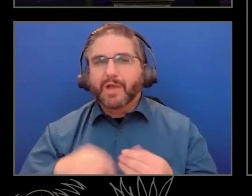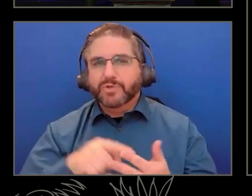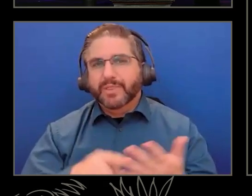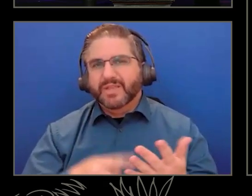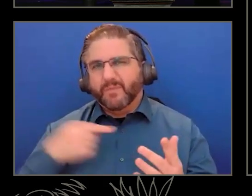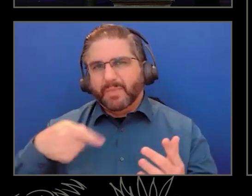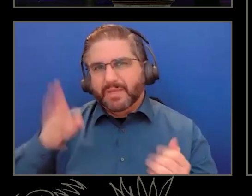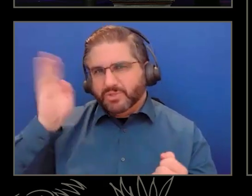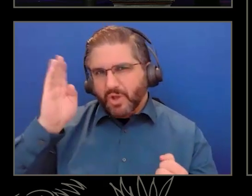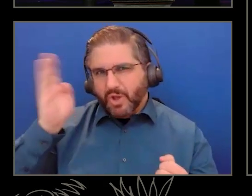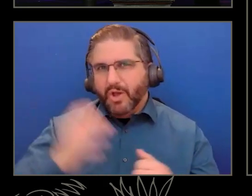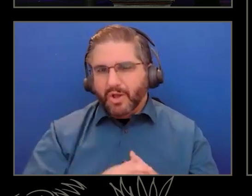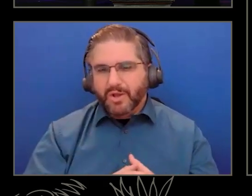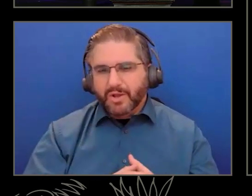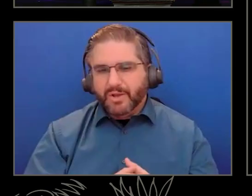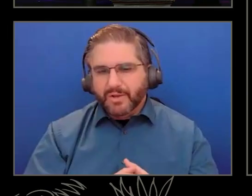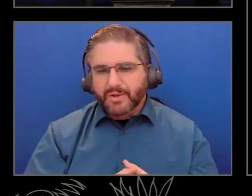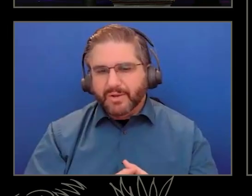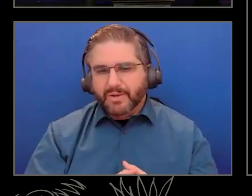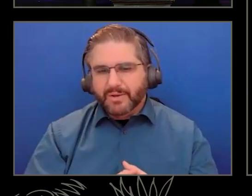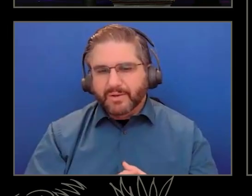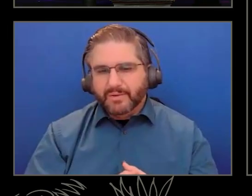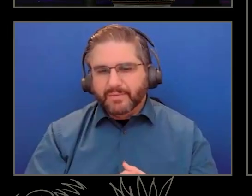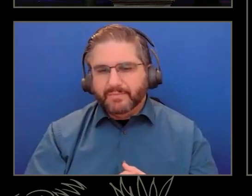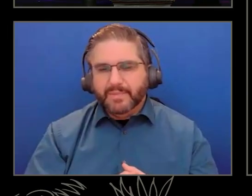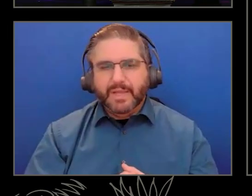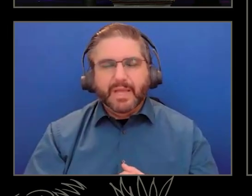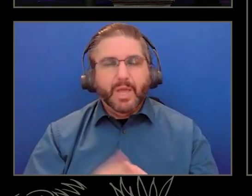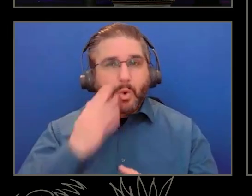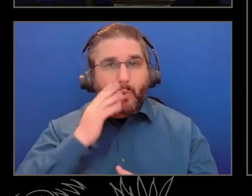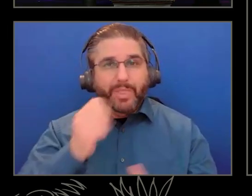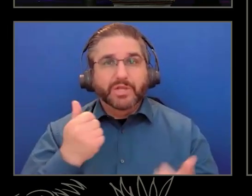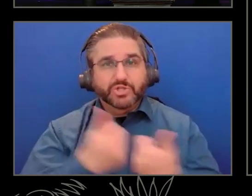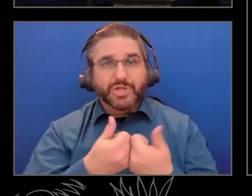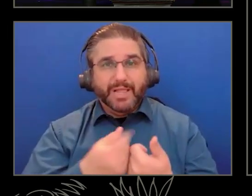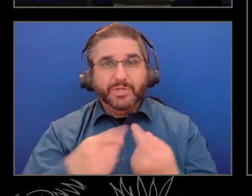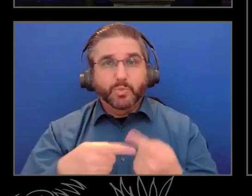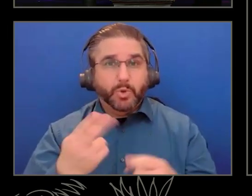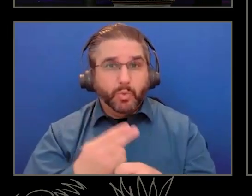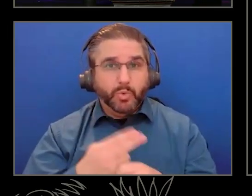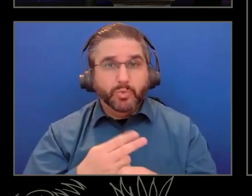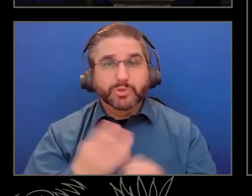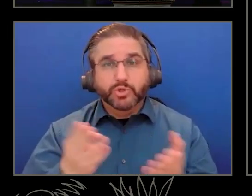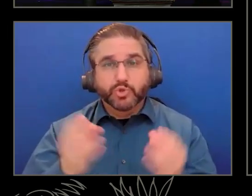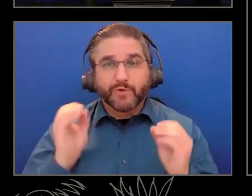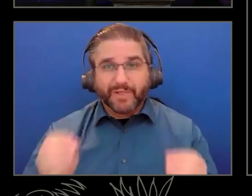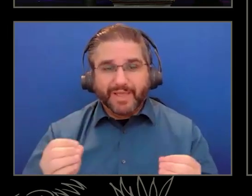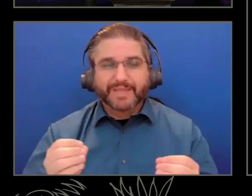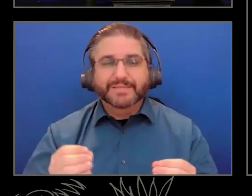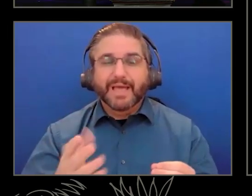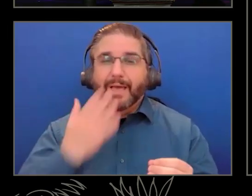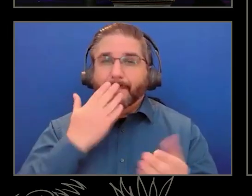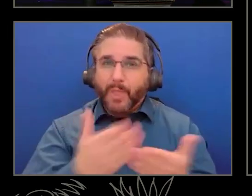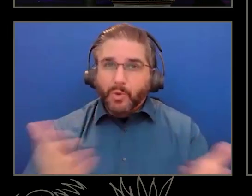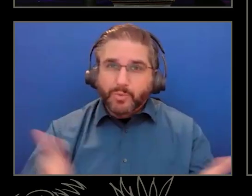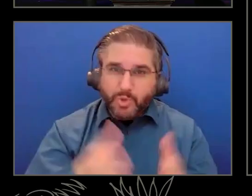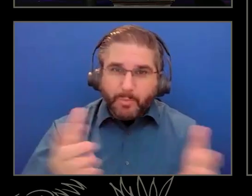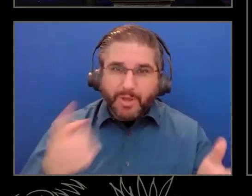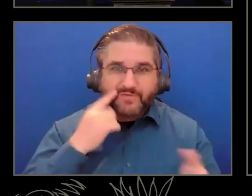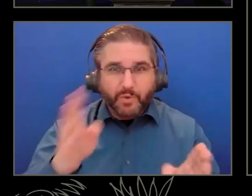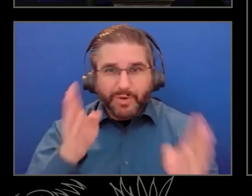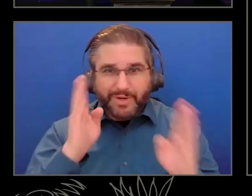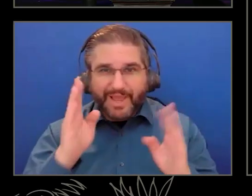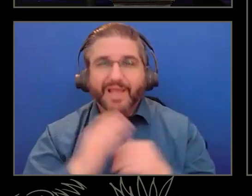the challenge that we encounter when you start using serverless. Yeah, thank you all so much for your